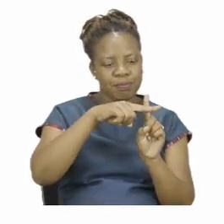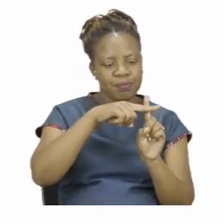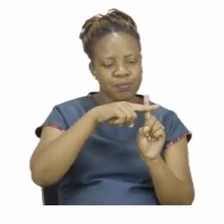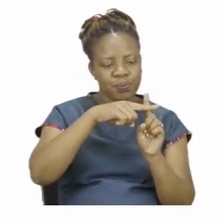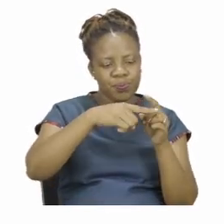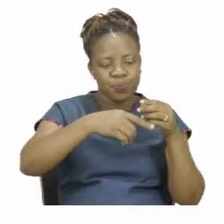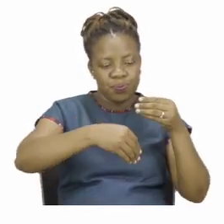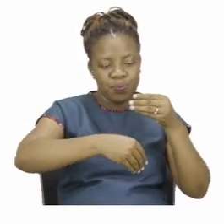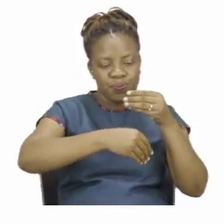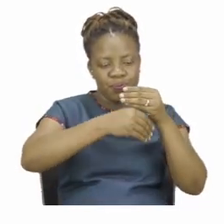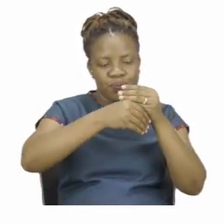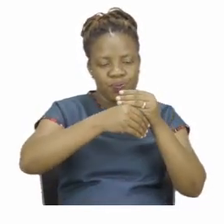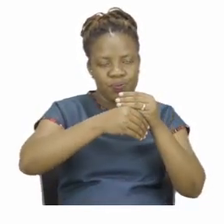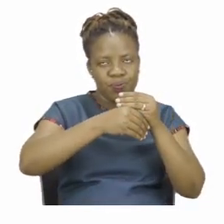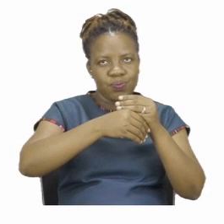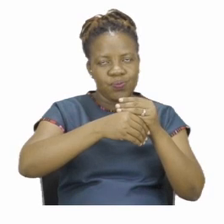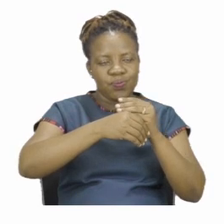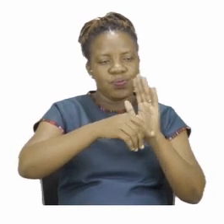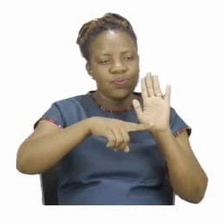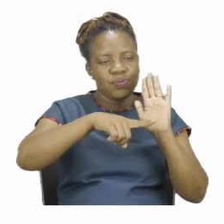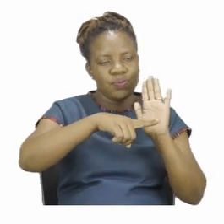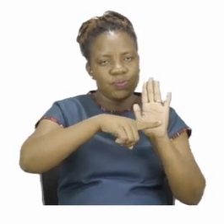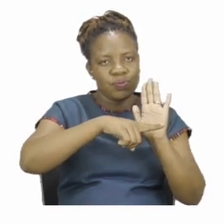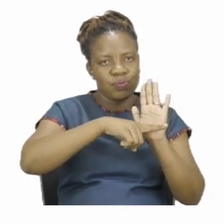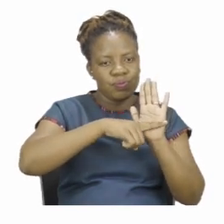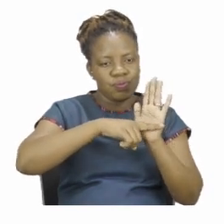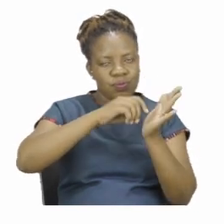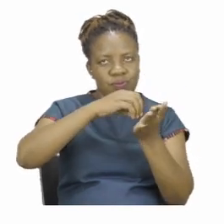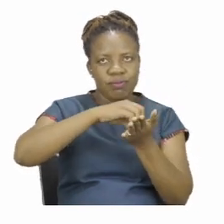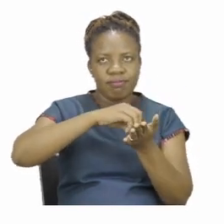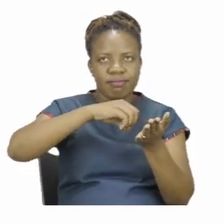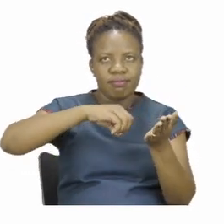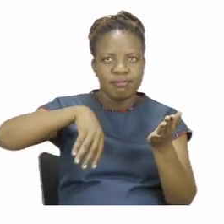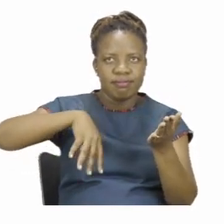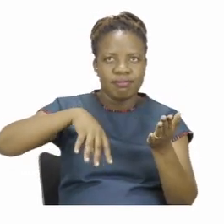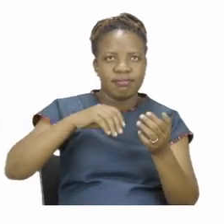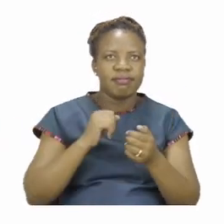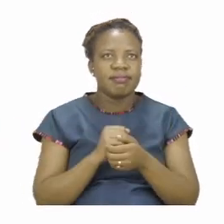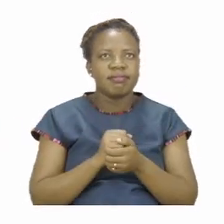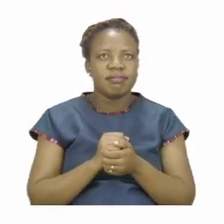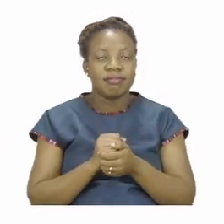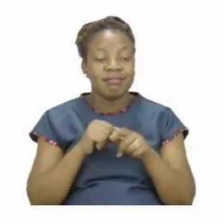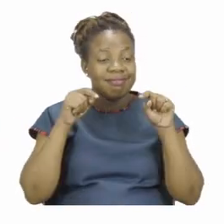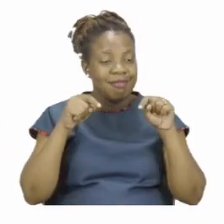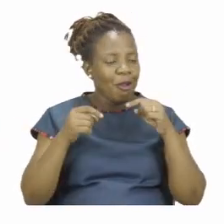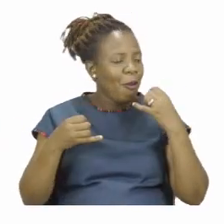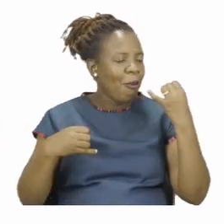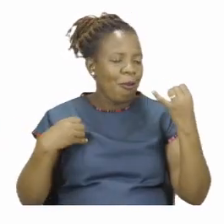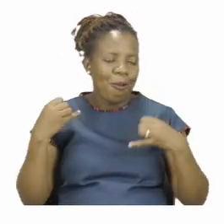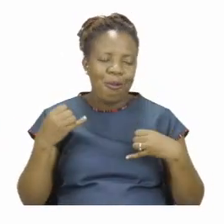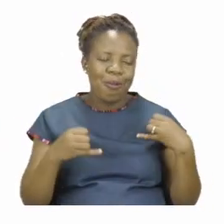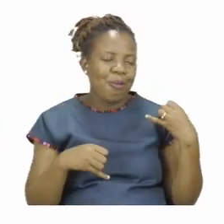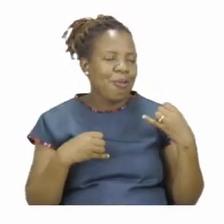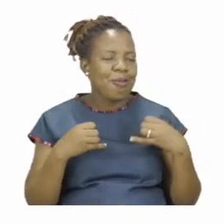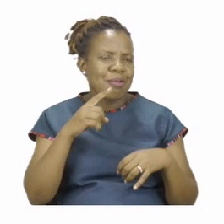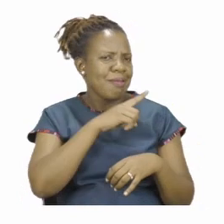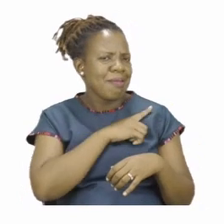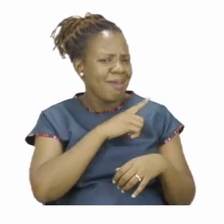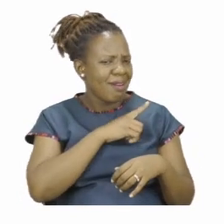is all about adding or subtracting. So today, we're going to have so much fun because we already know how to do